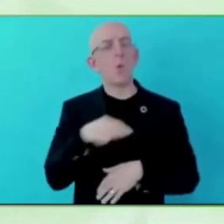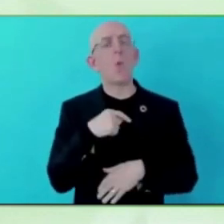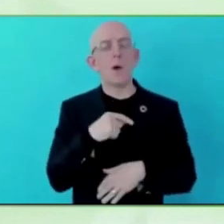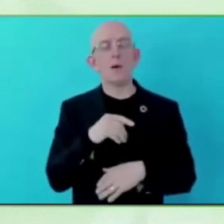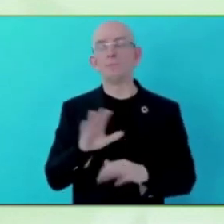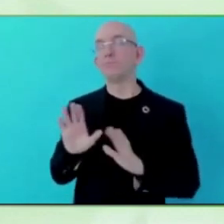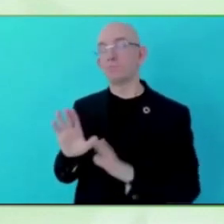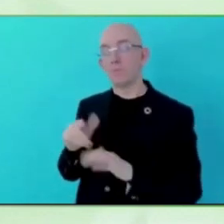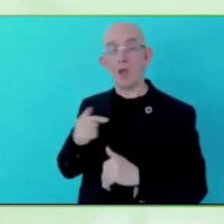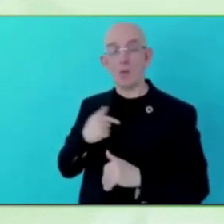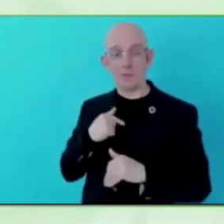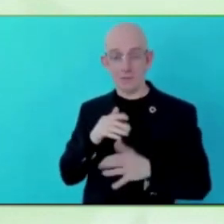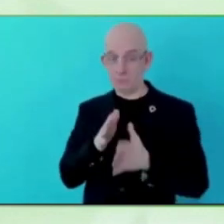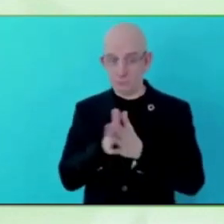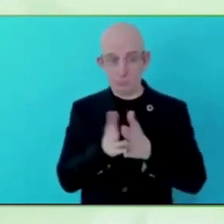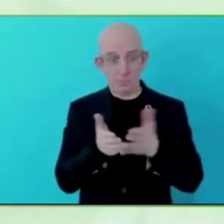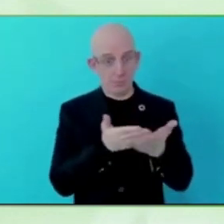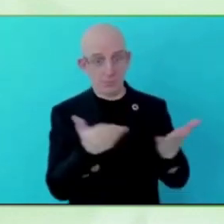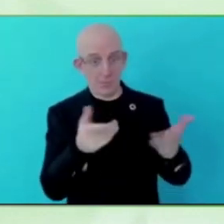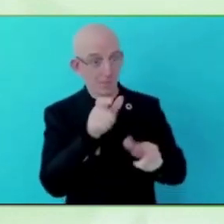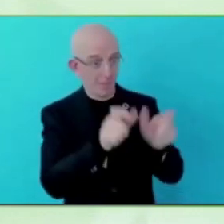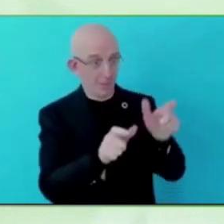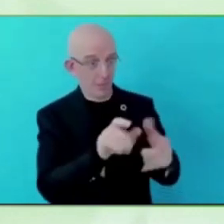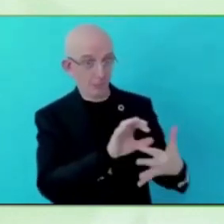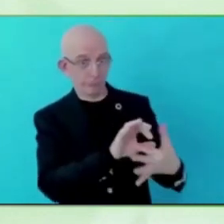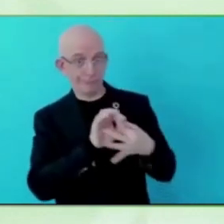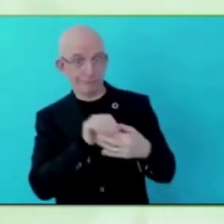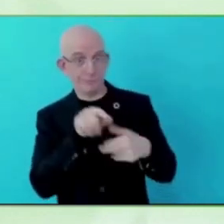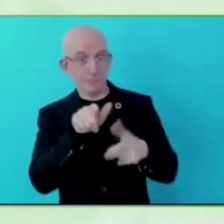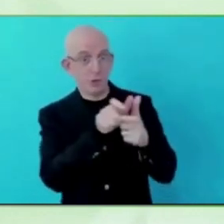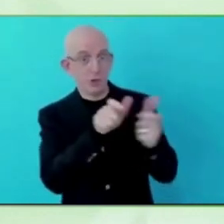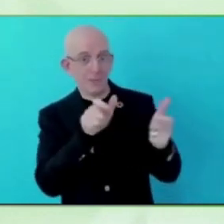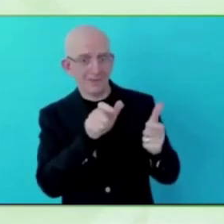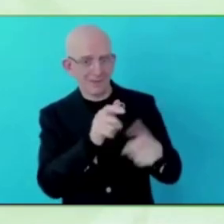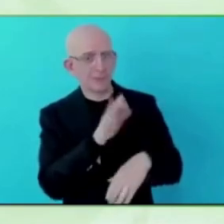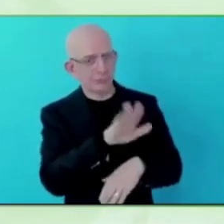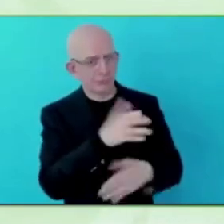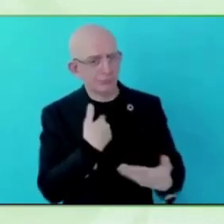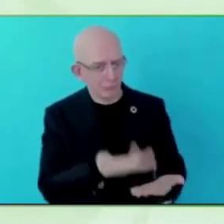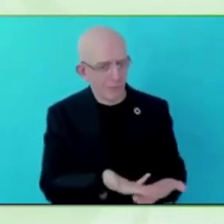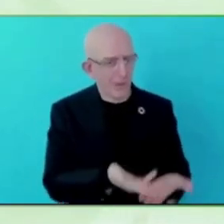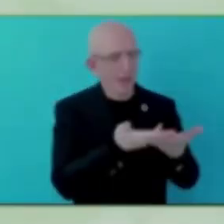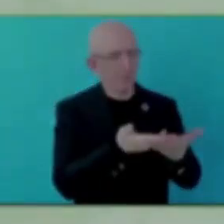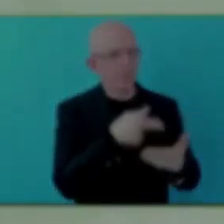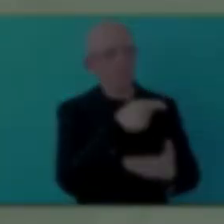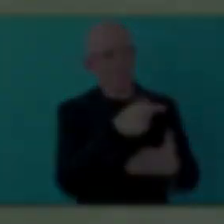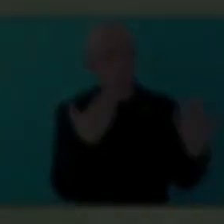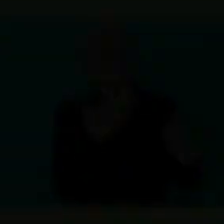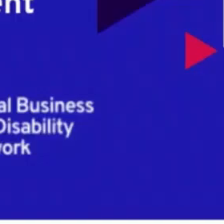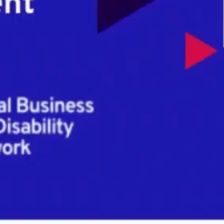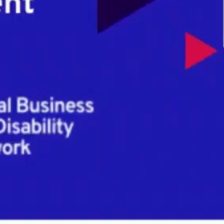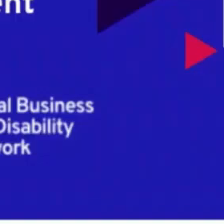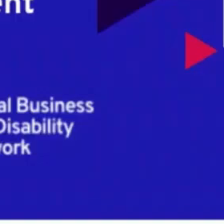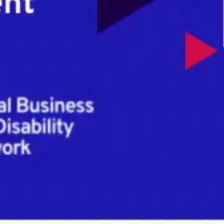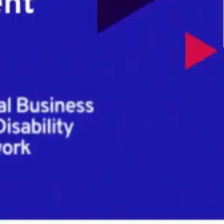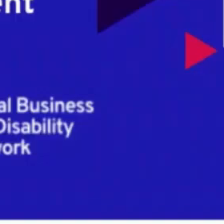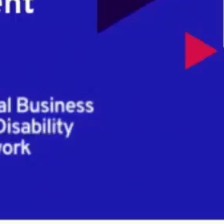better understanding of what is realistic, what is required, and what is really helpful when you're trying to shift cultures.